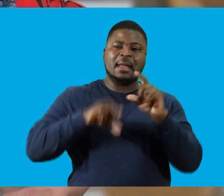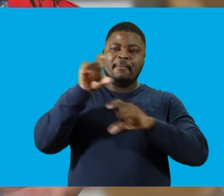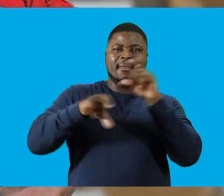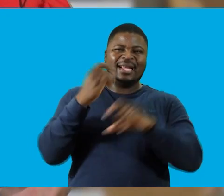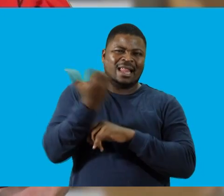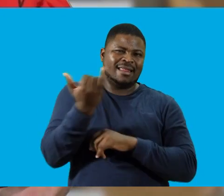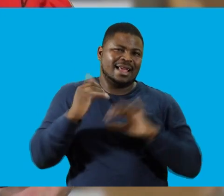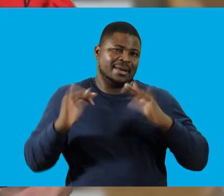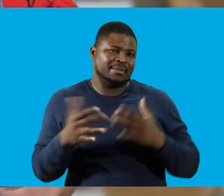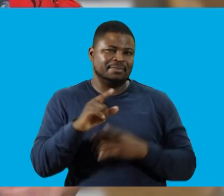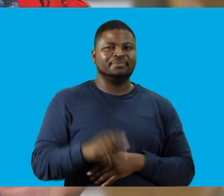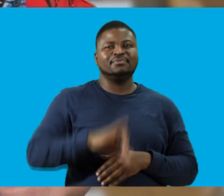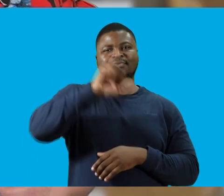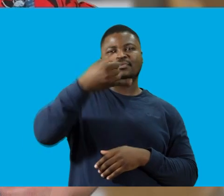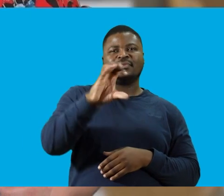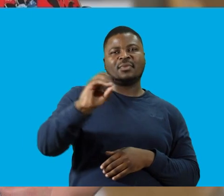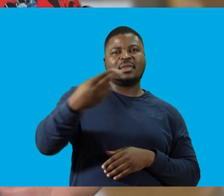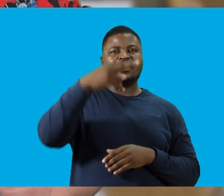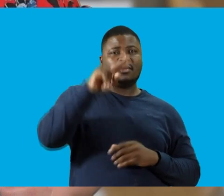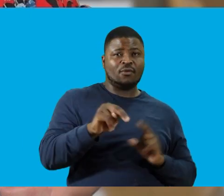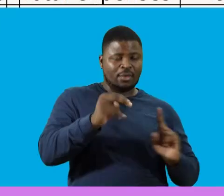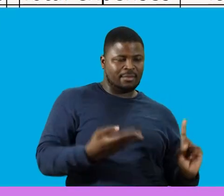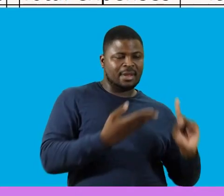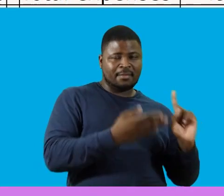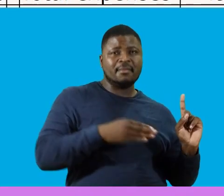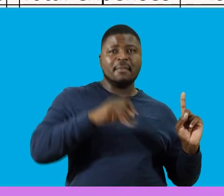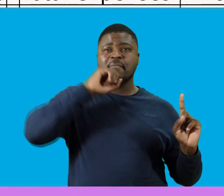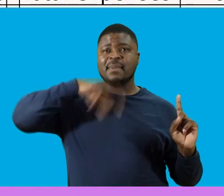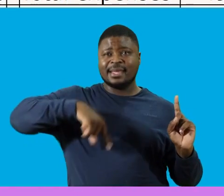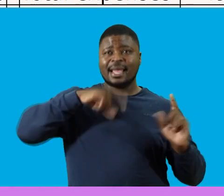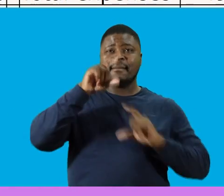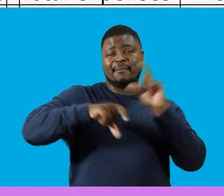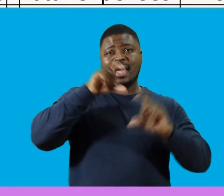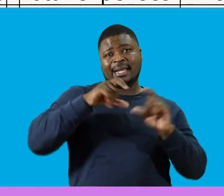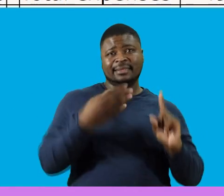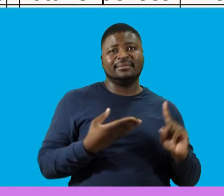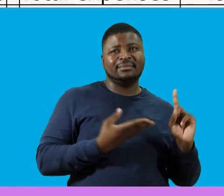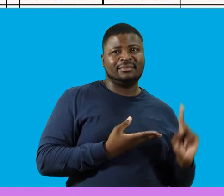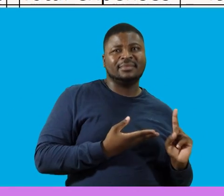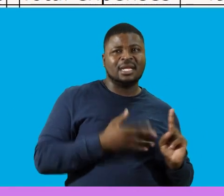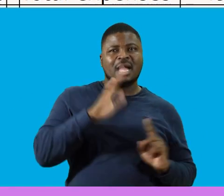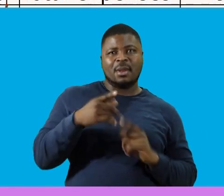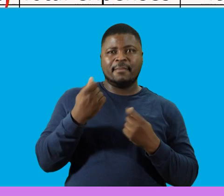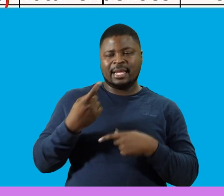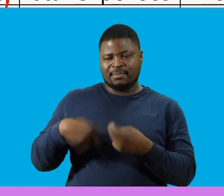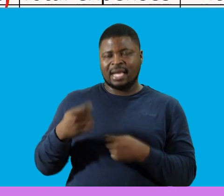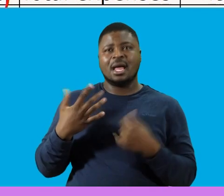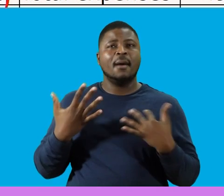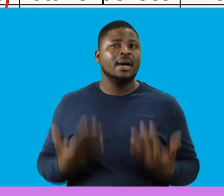party. So John's birthday party, let's look at that. John's birthday party, he will be